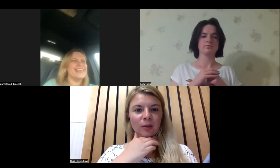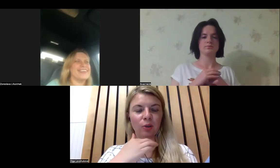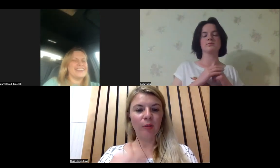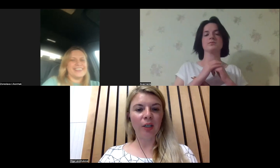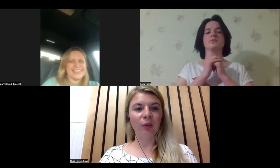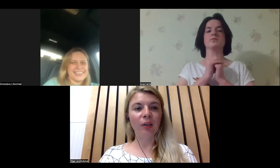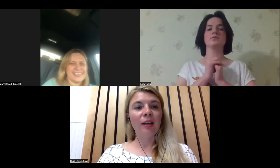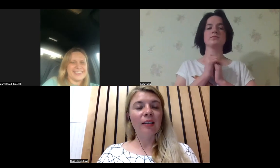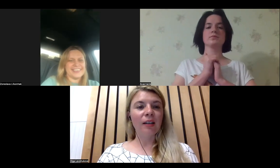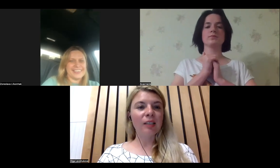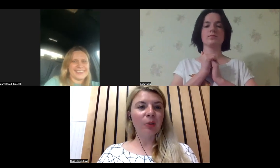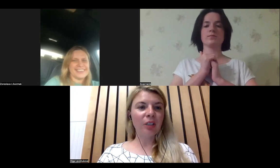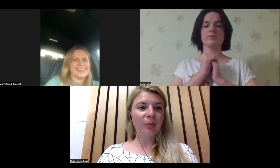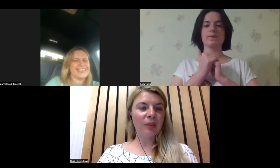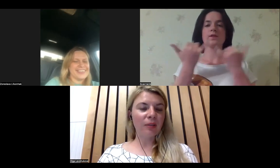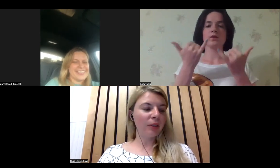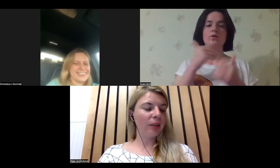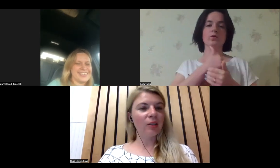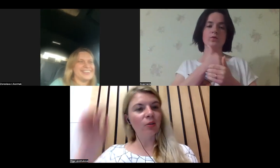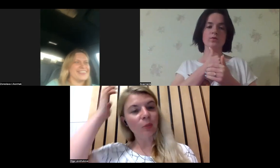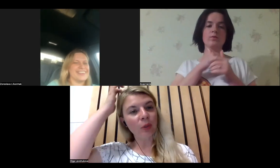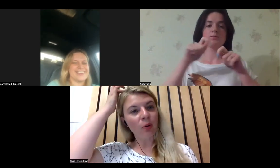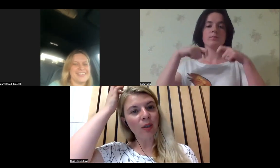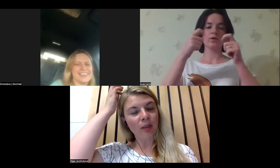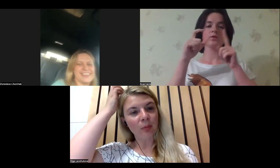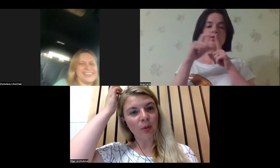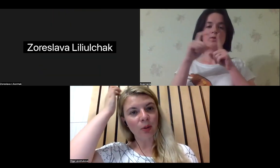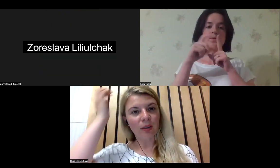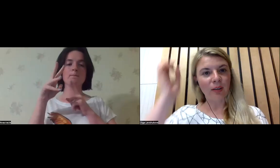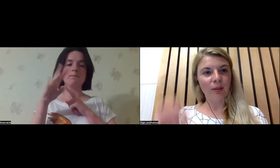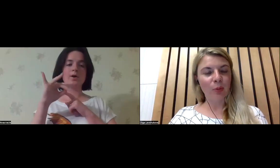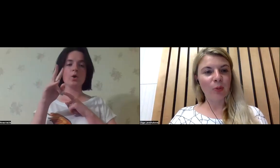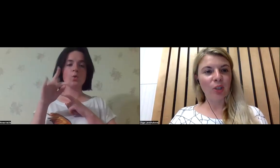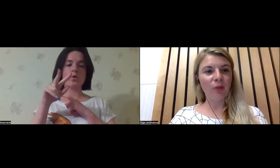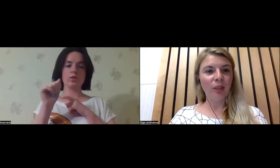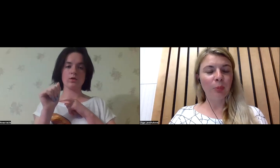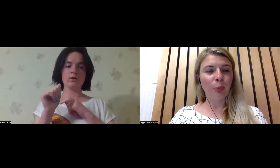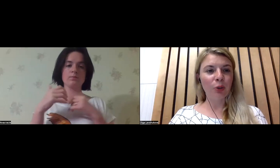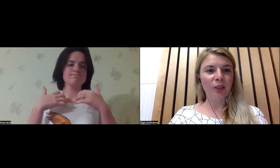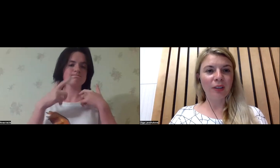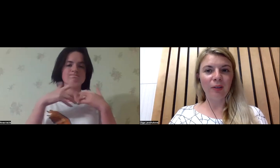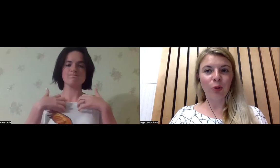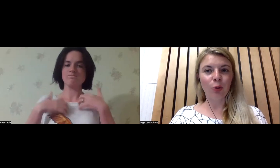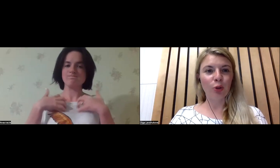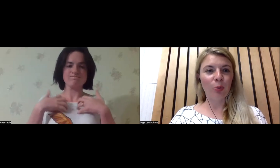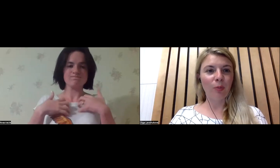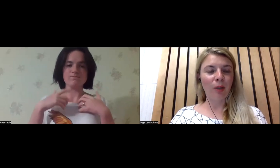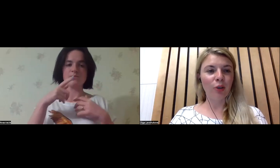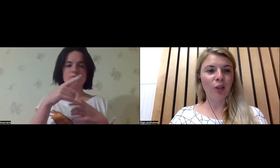Anastasia, if you could move further from the screen so we could see your hands better for the sign language interpreter.